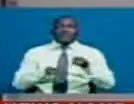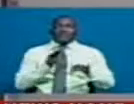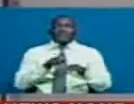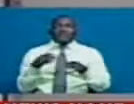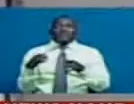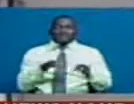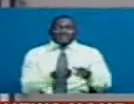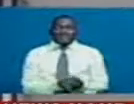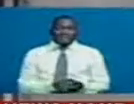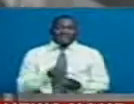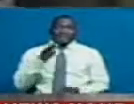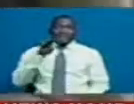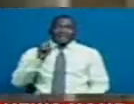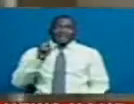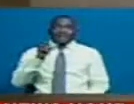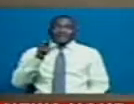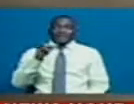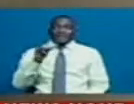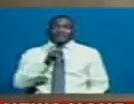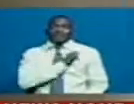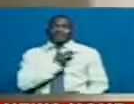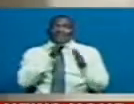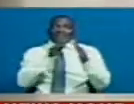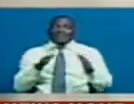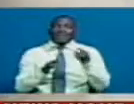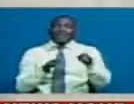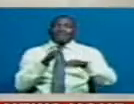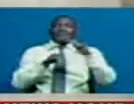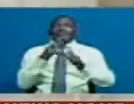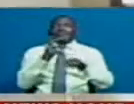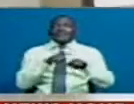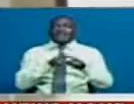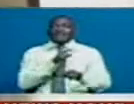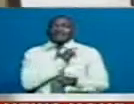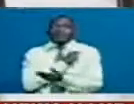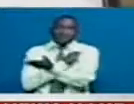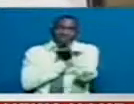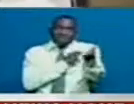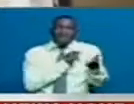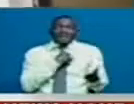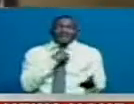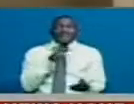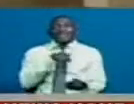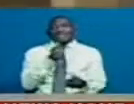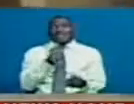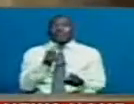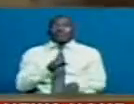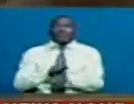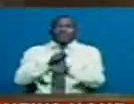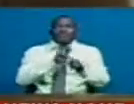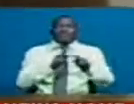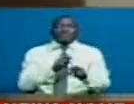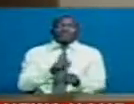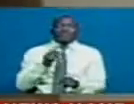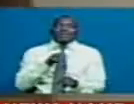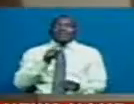The Bekwai Divisional Police Headquarters is the second building constructed for the police in Bekwai and will serve the people of Amansea